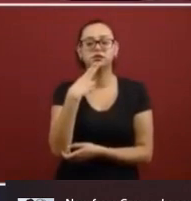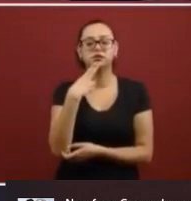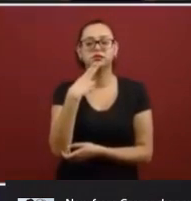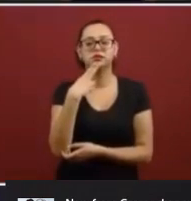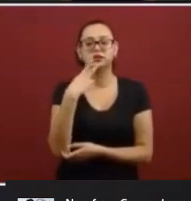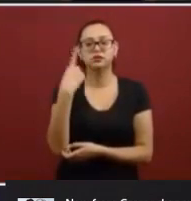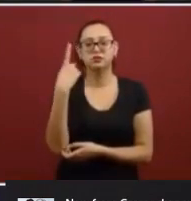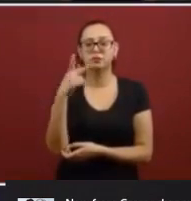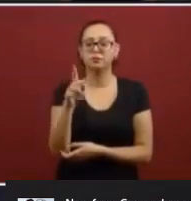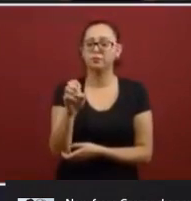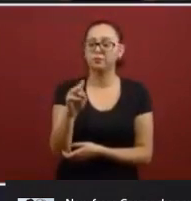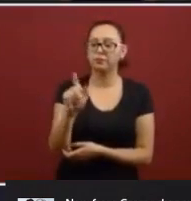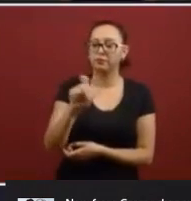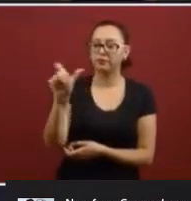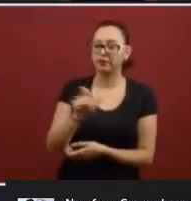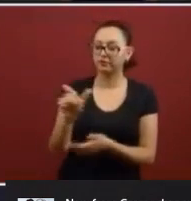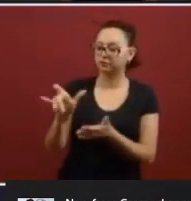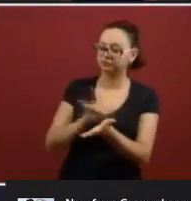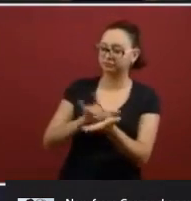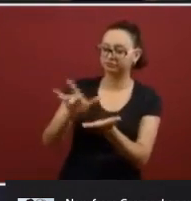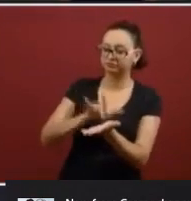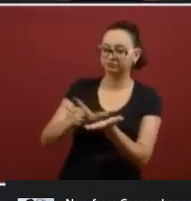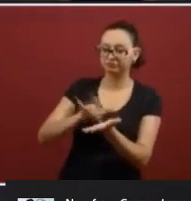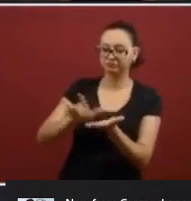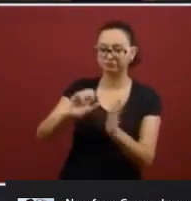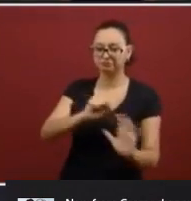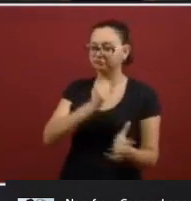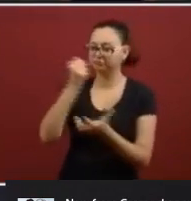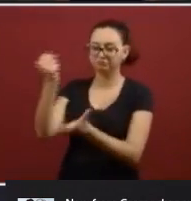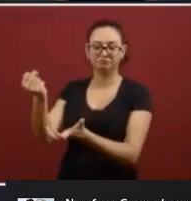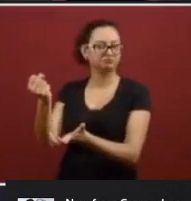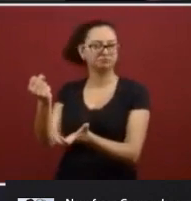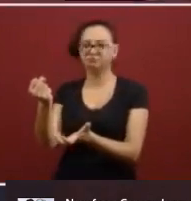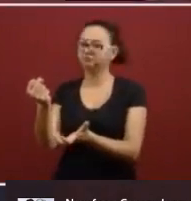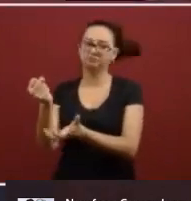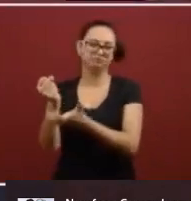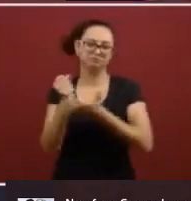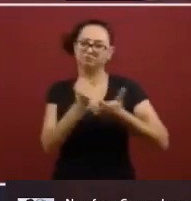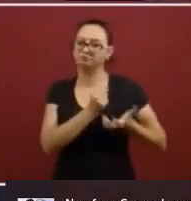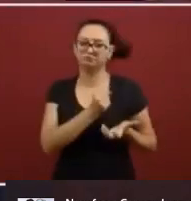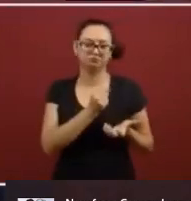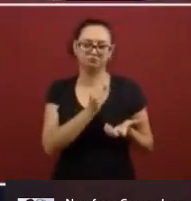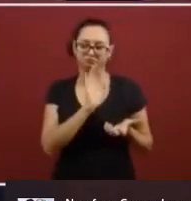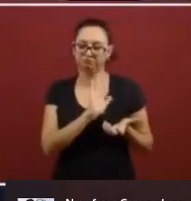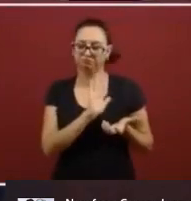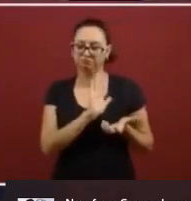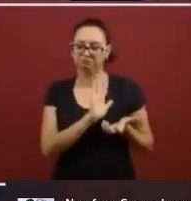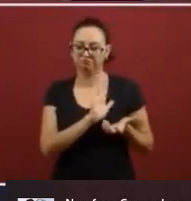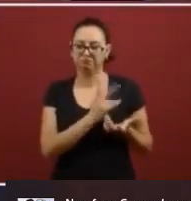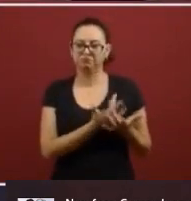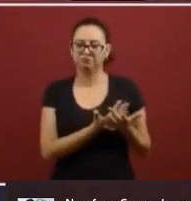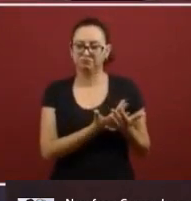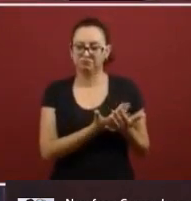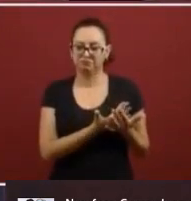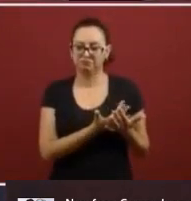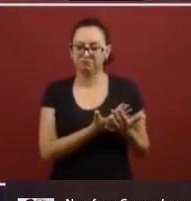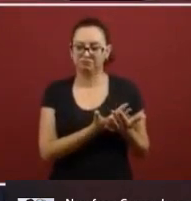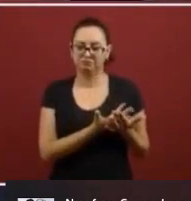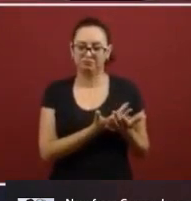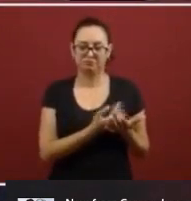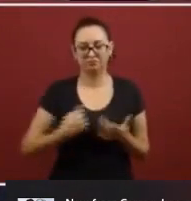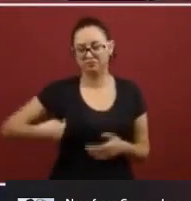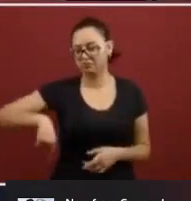apoyar a Pemex. to Nosotros help decidimos no Pemex utilizar ese fondo or to back Pemex, but no, they don't want to use por that otra